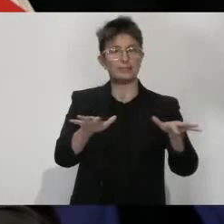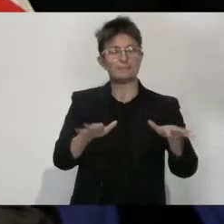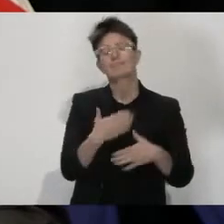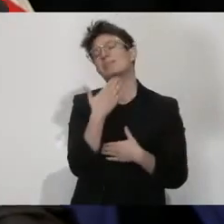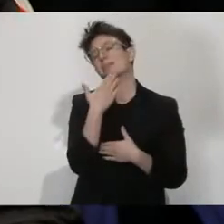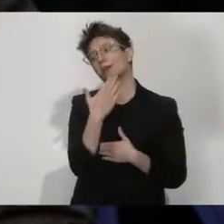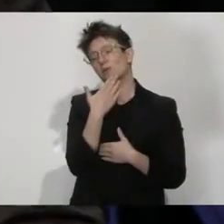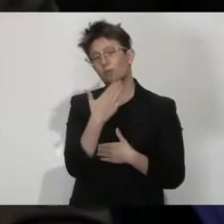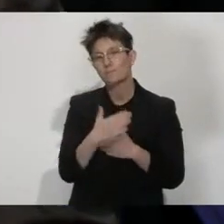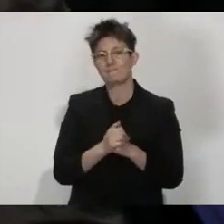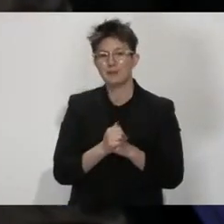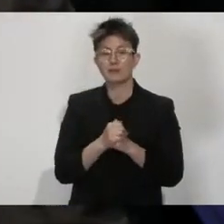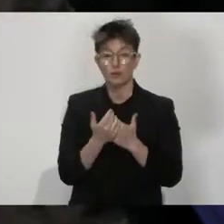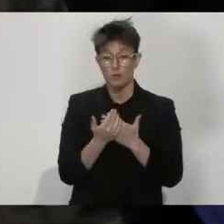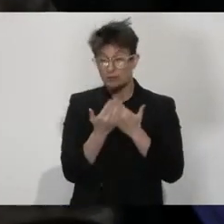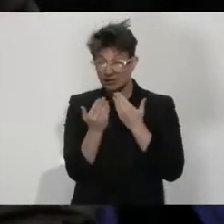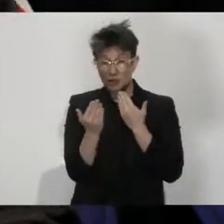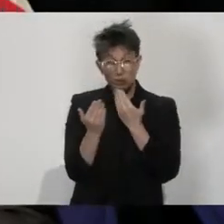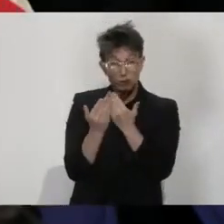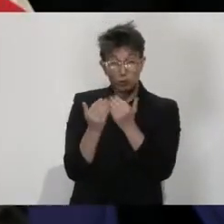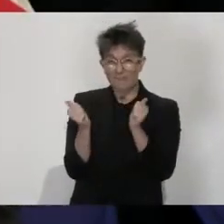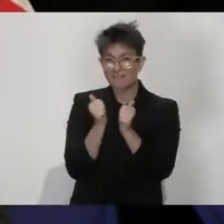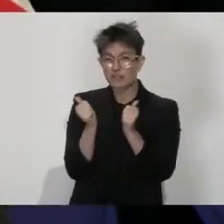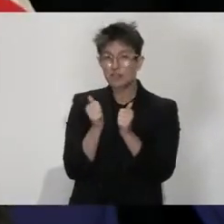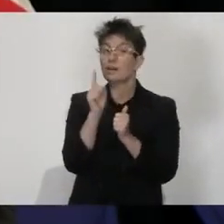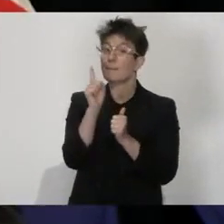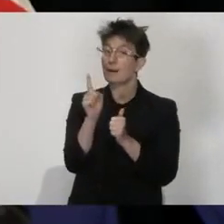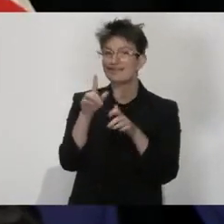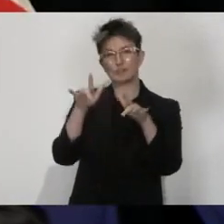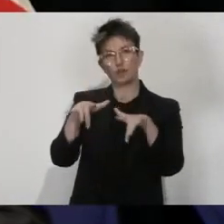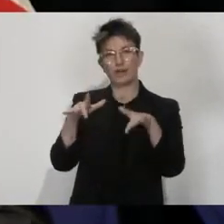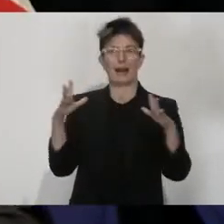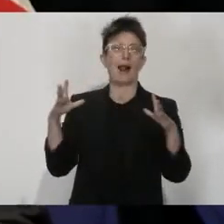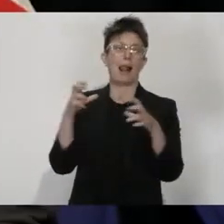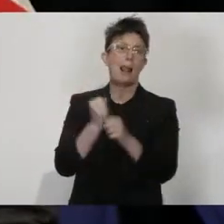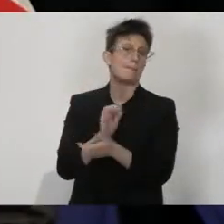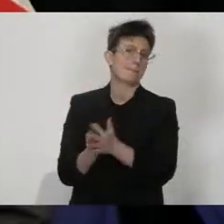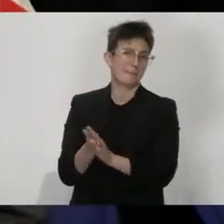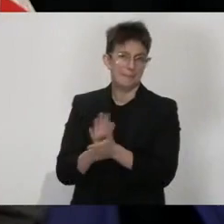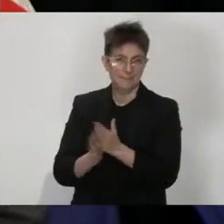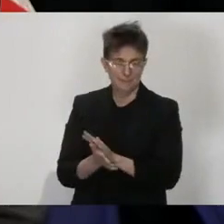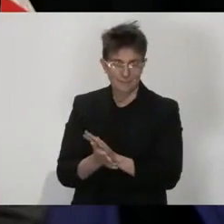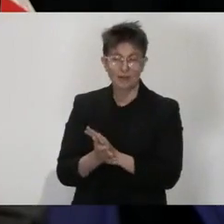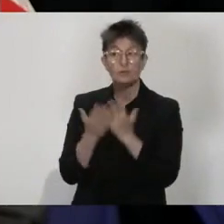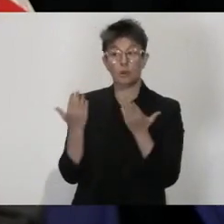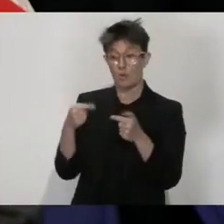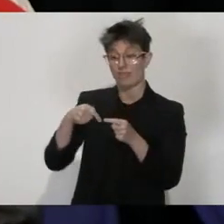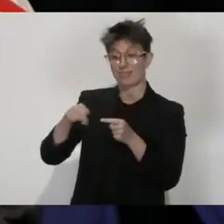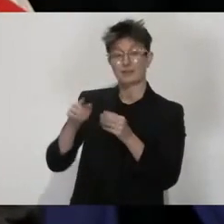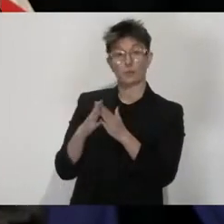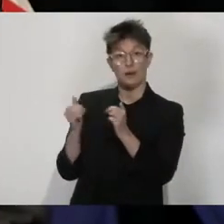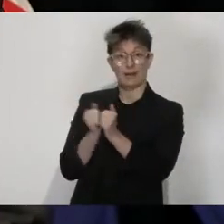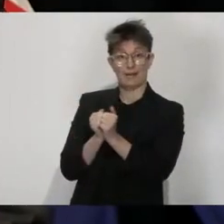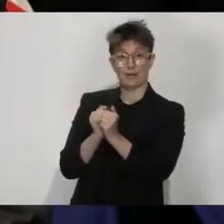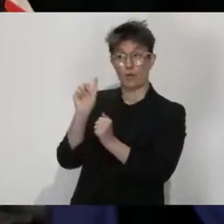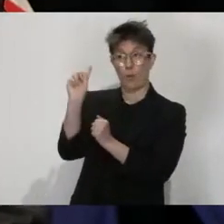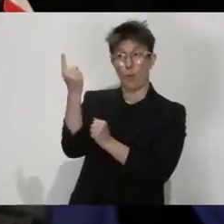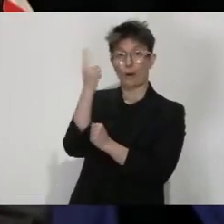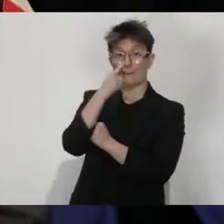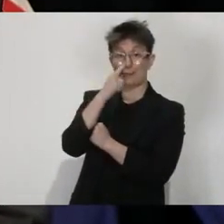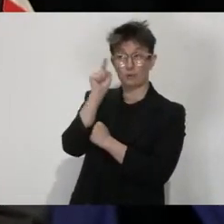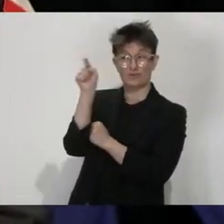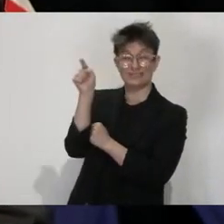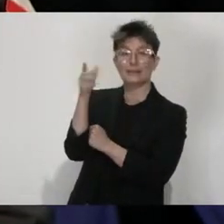nearly there, but the job is not quite done, and there are a few things that we are asking of Aucklanders this weekend. The first is to get